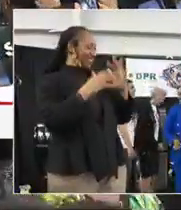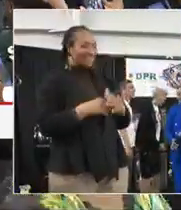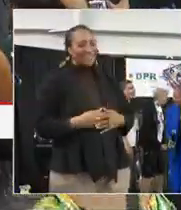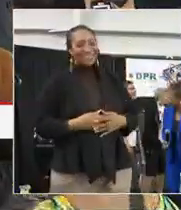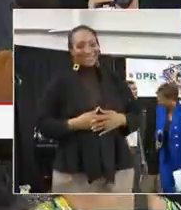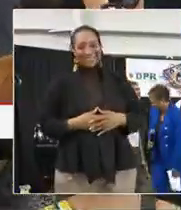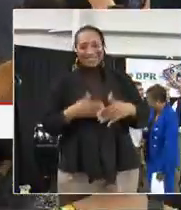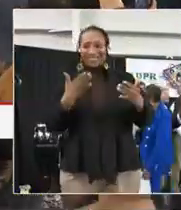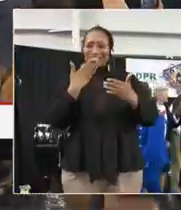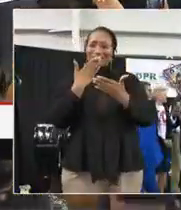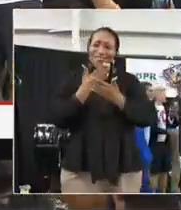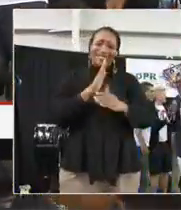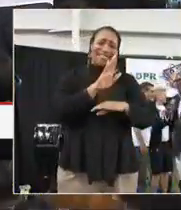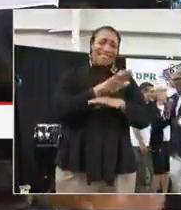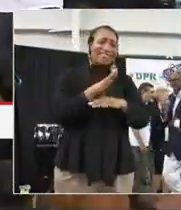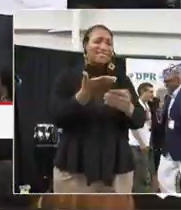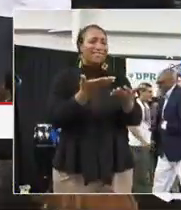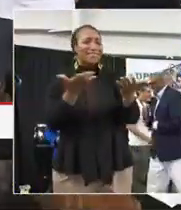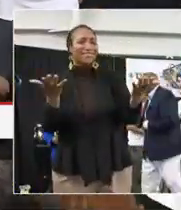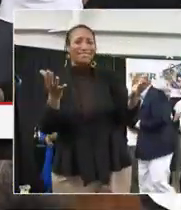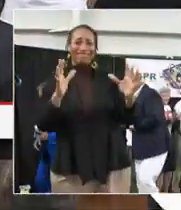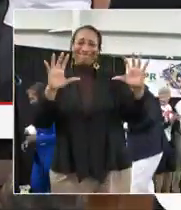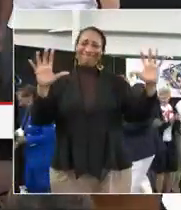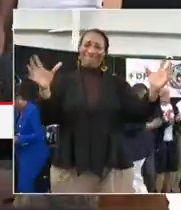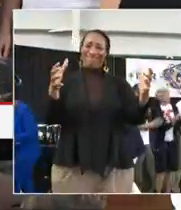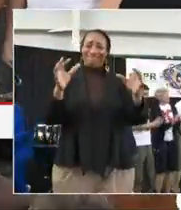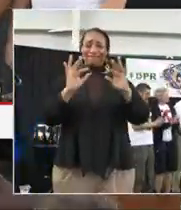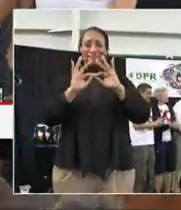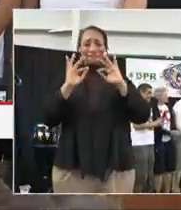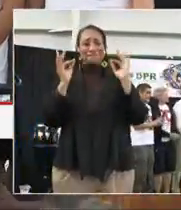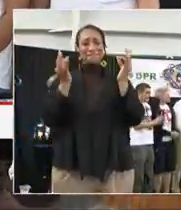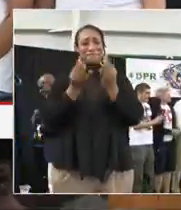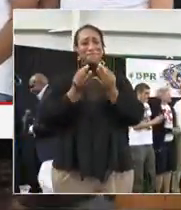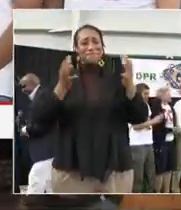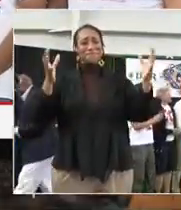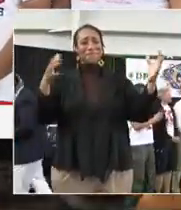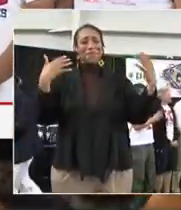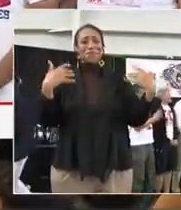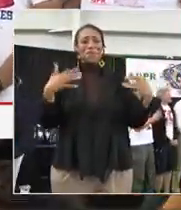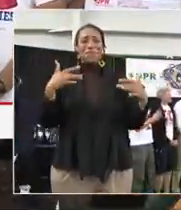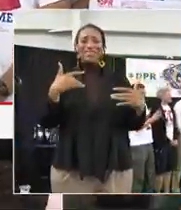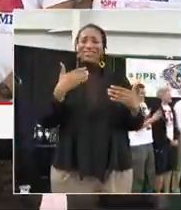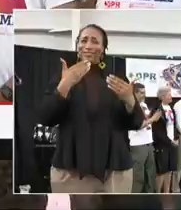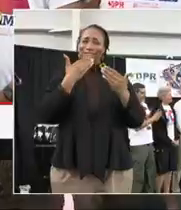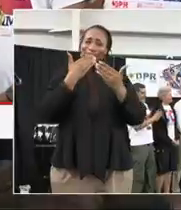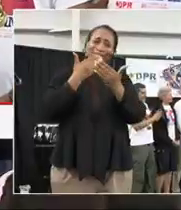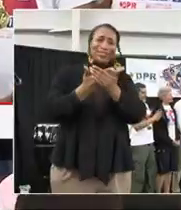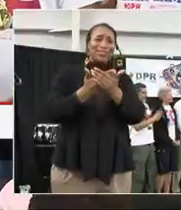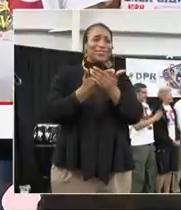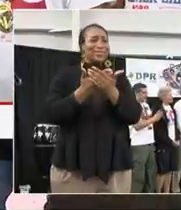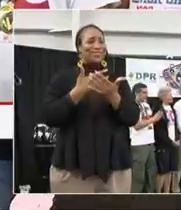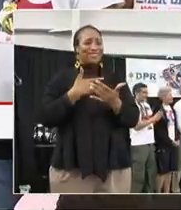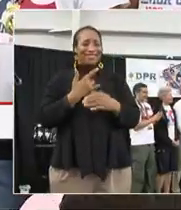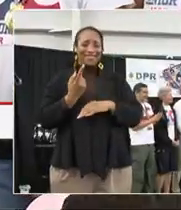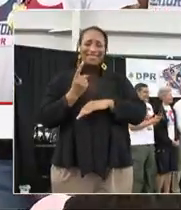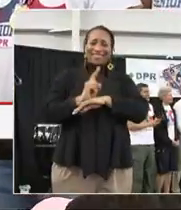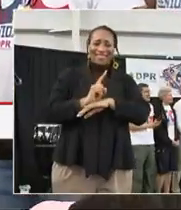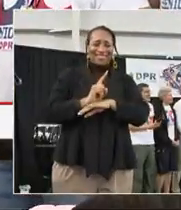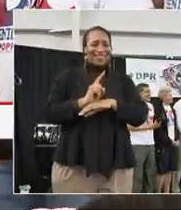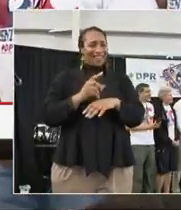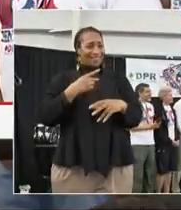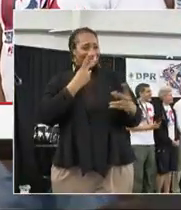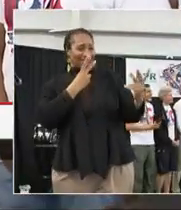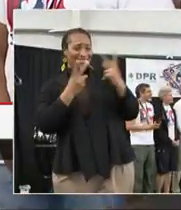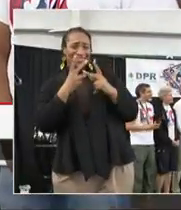afternoon, family. It feels so good to be here with so many strong, active,